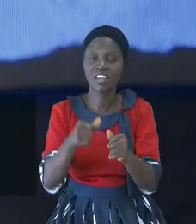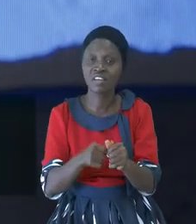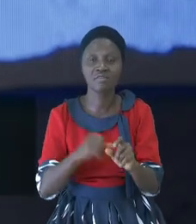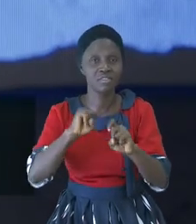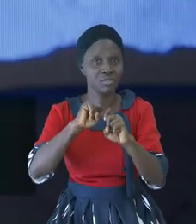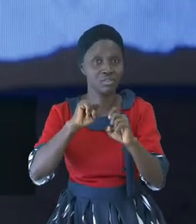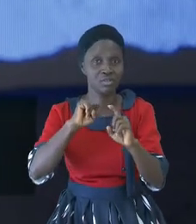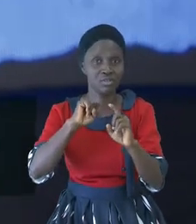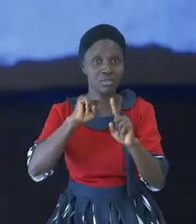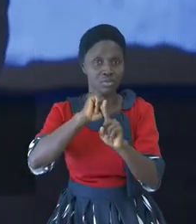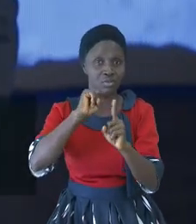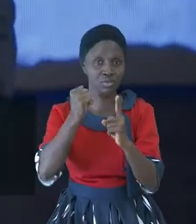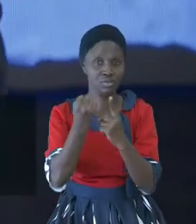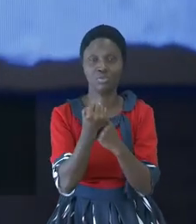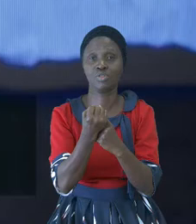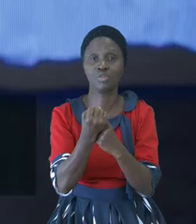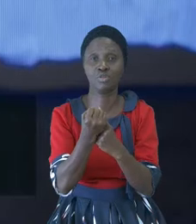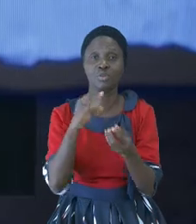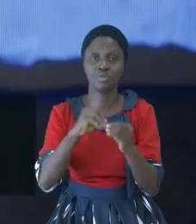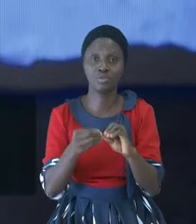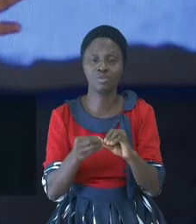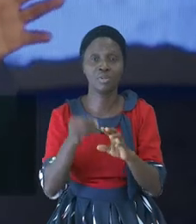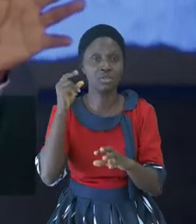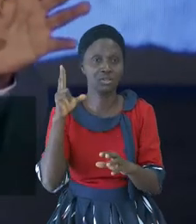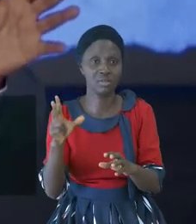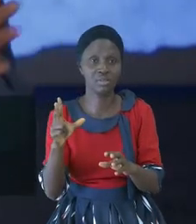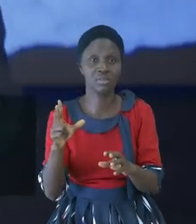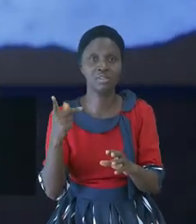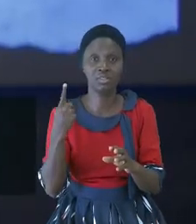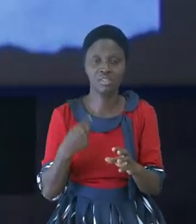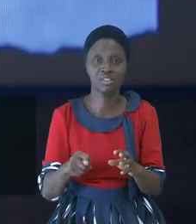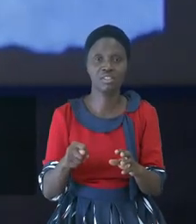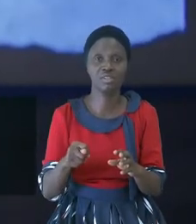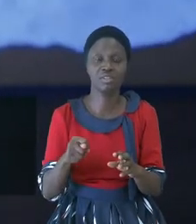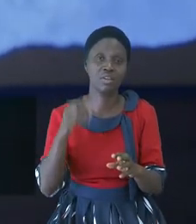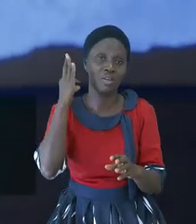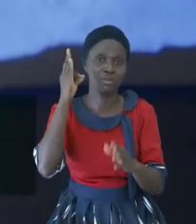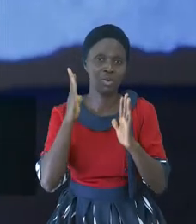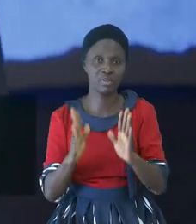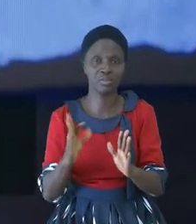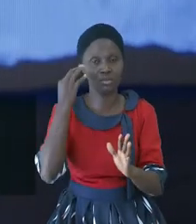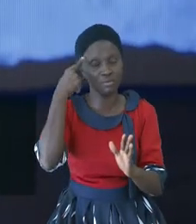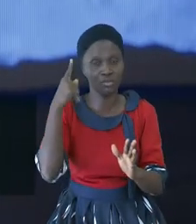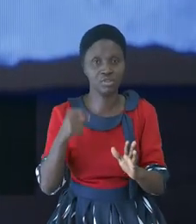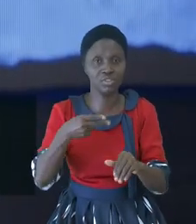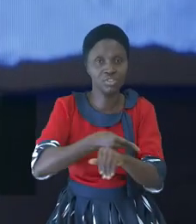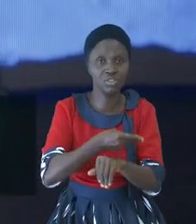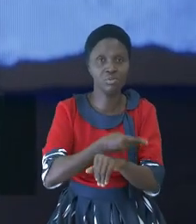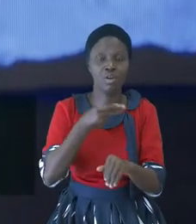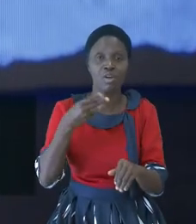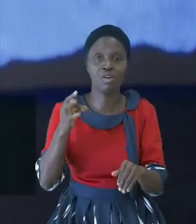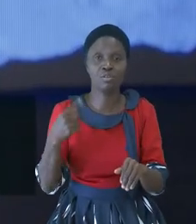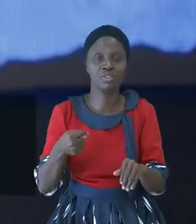Number three, the pastures for the sheep of the shepherd. Look at number one.